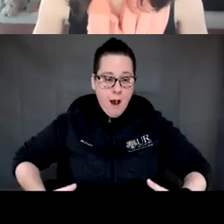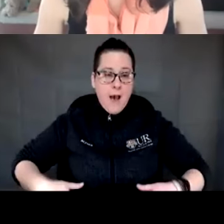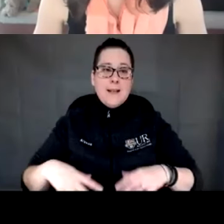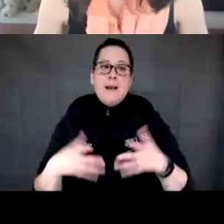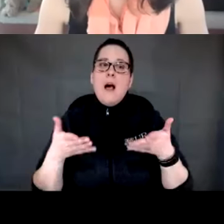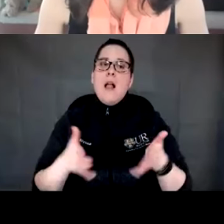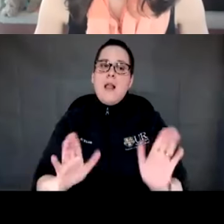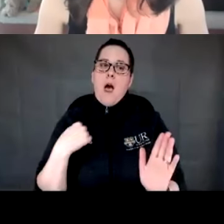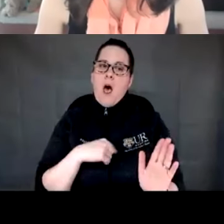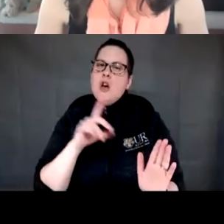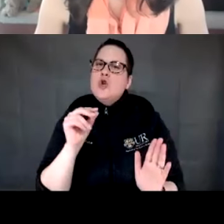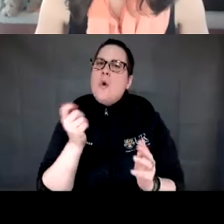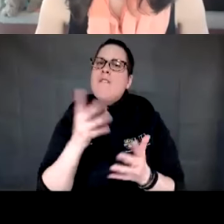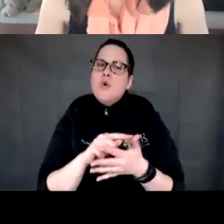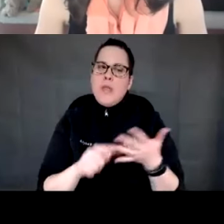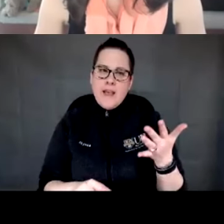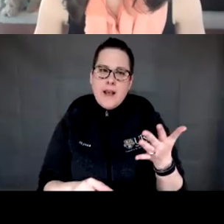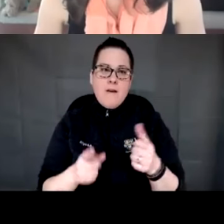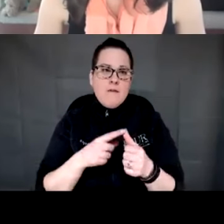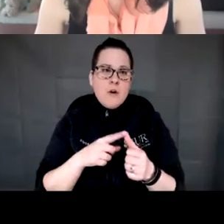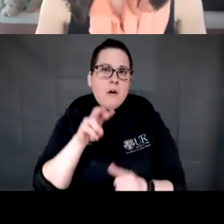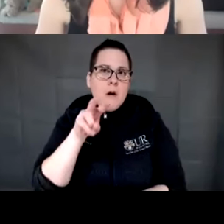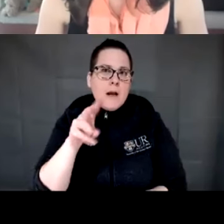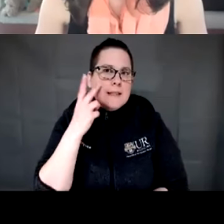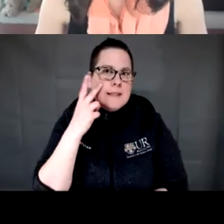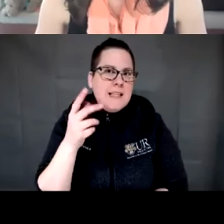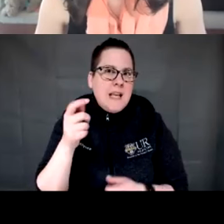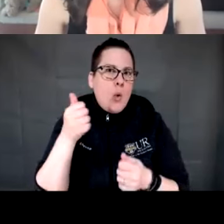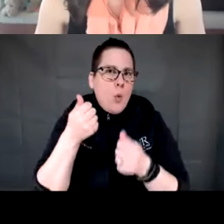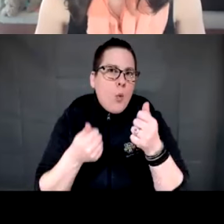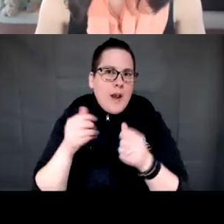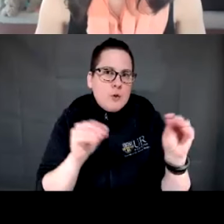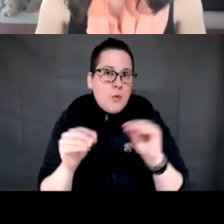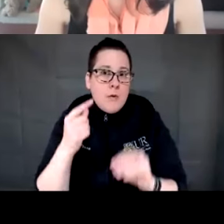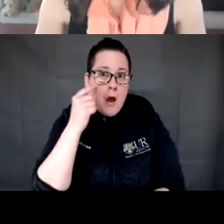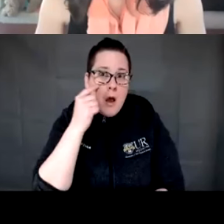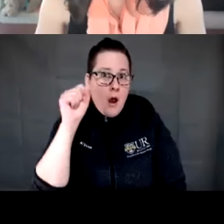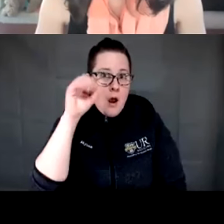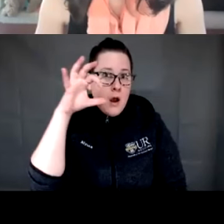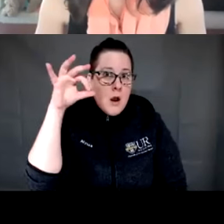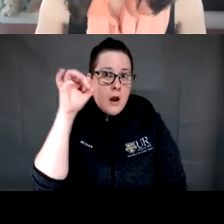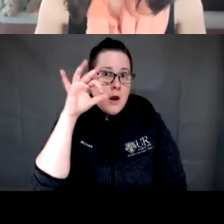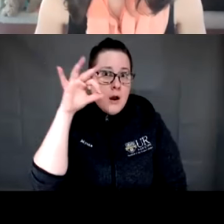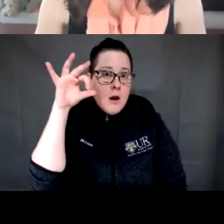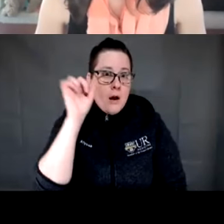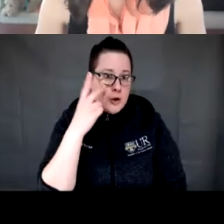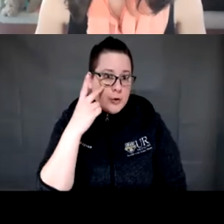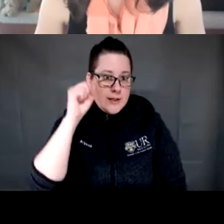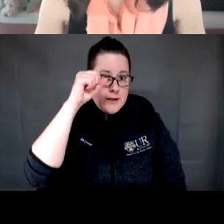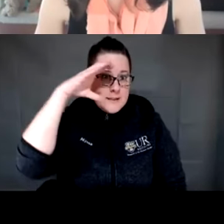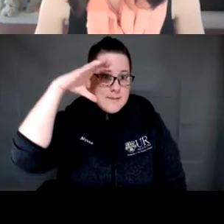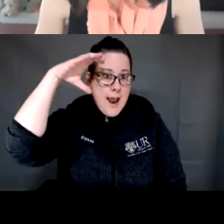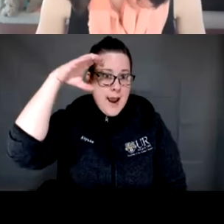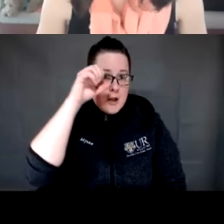us to do a couple of things. First of all, to track particular movements of interest, like the pupil diameter, which you can see expands and